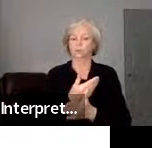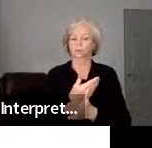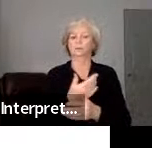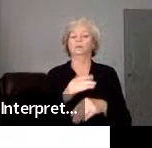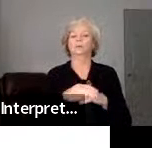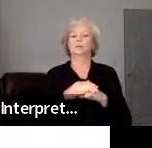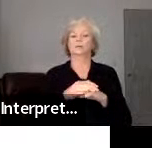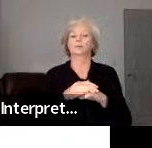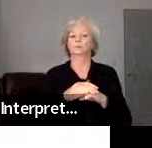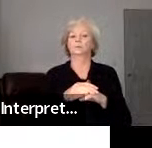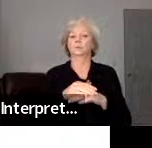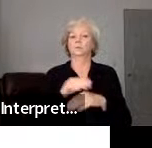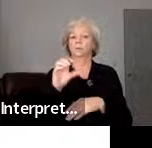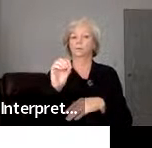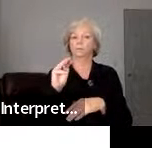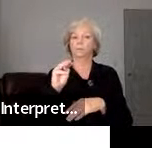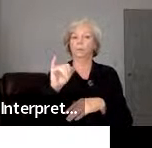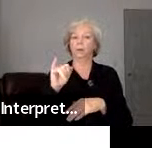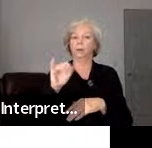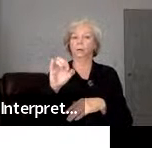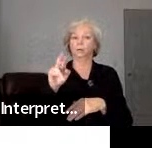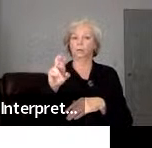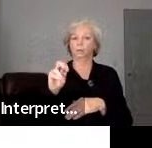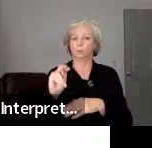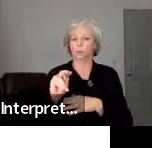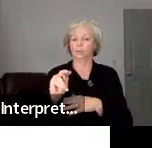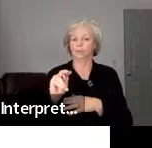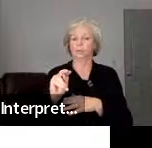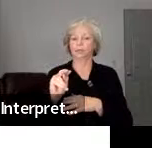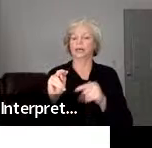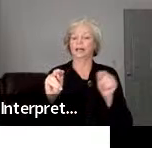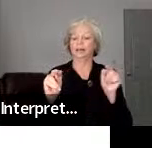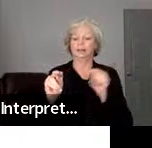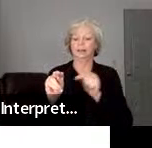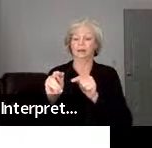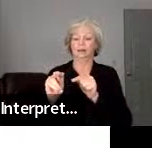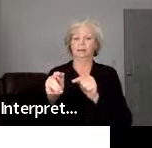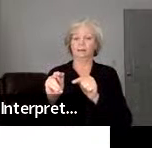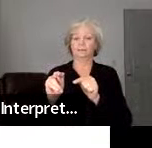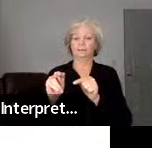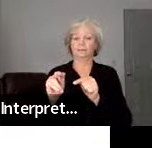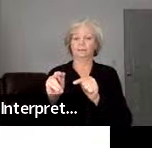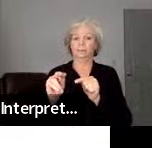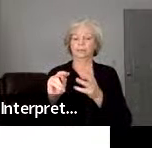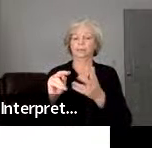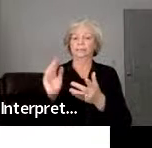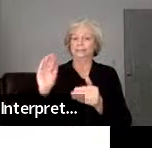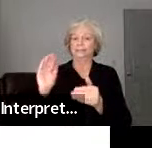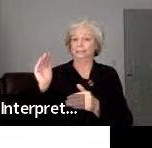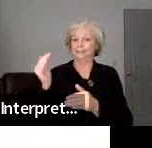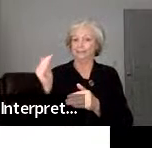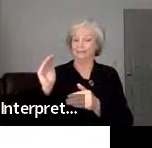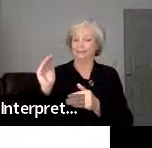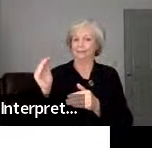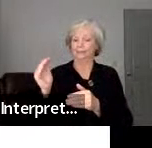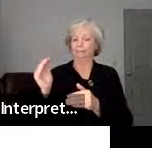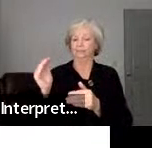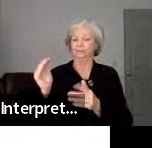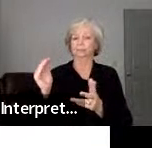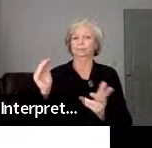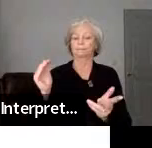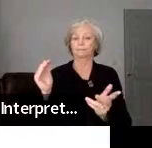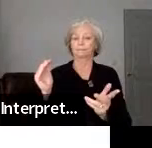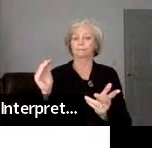The Omicron variant, it appears to infect. So this has